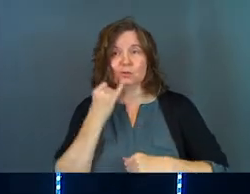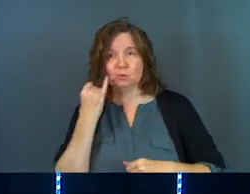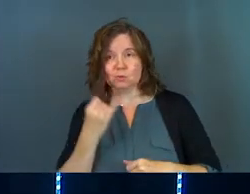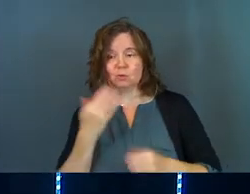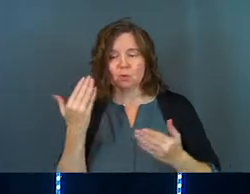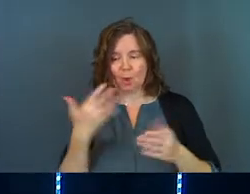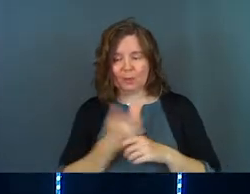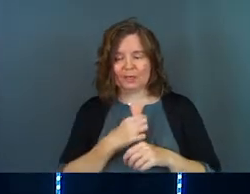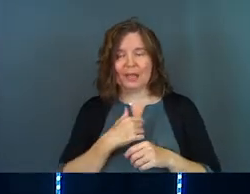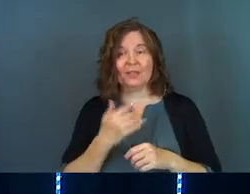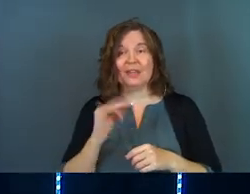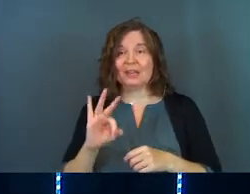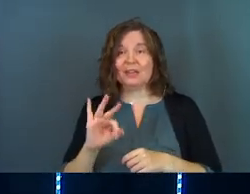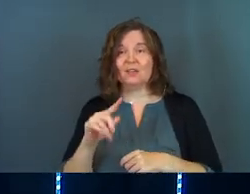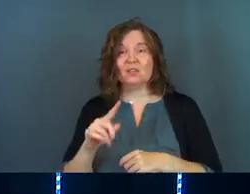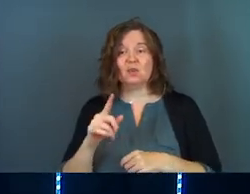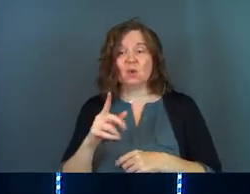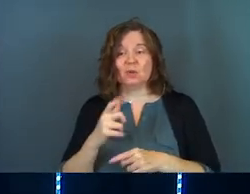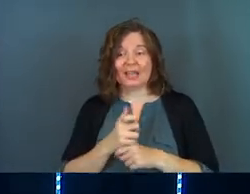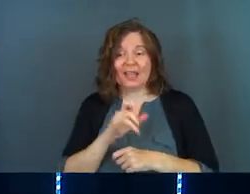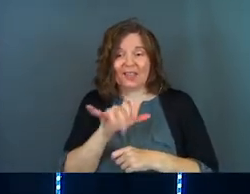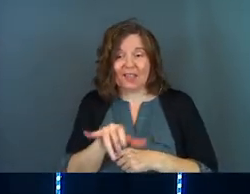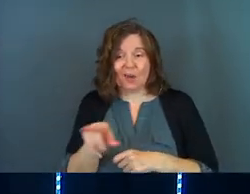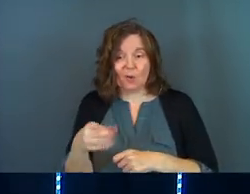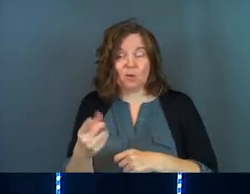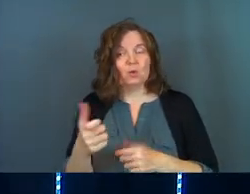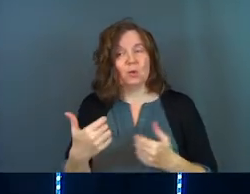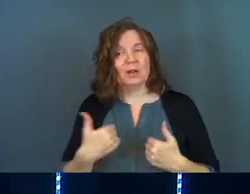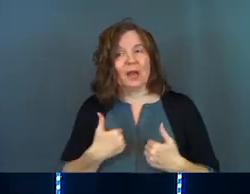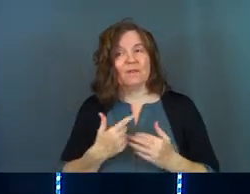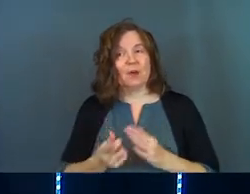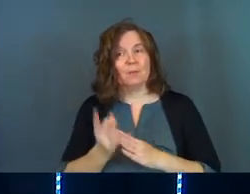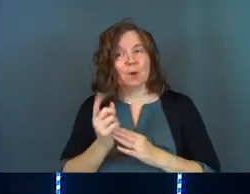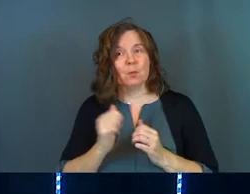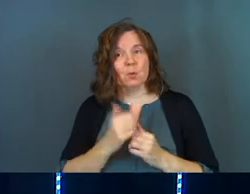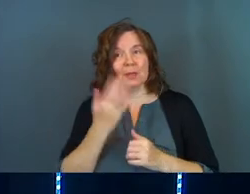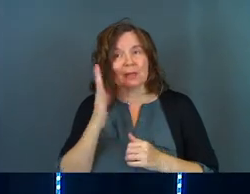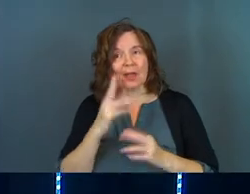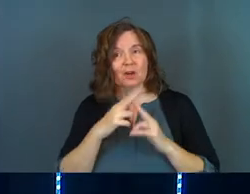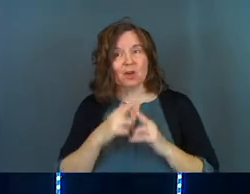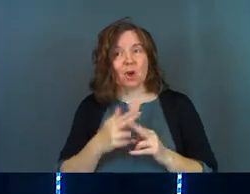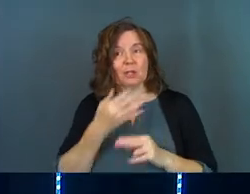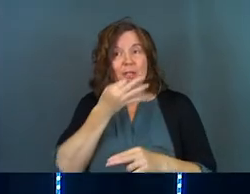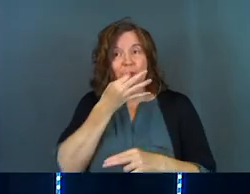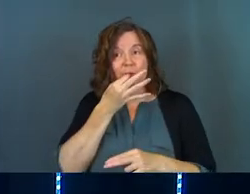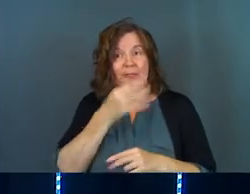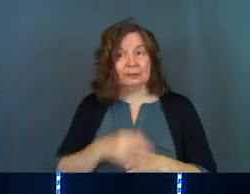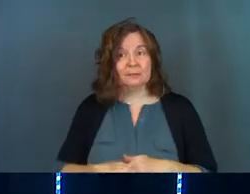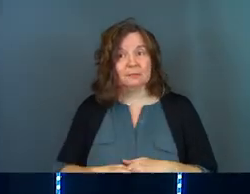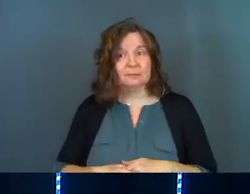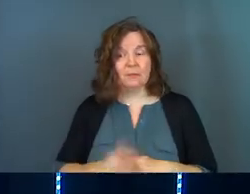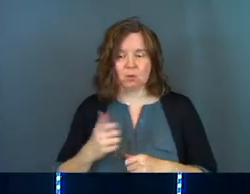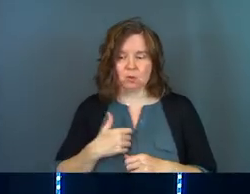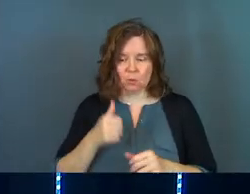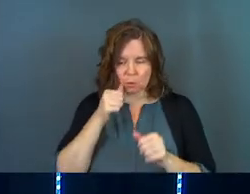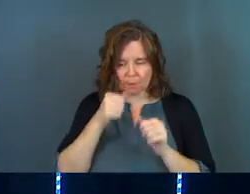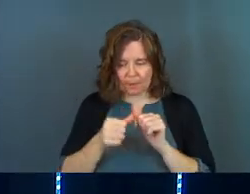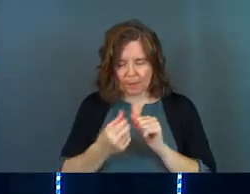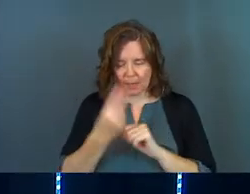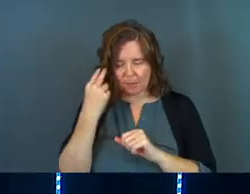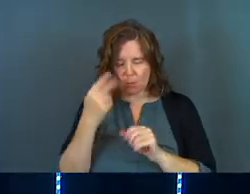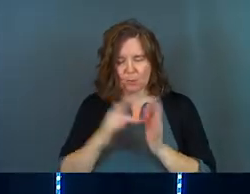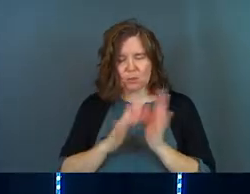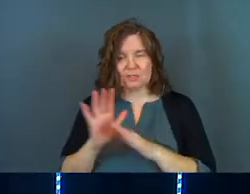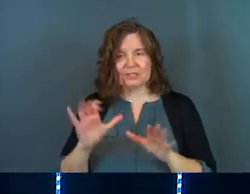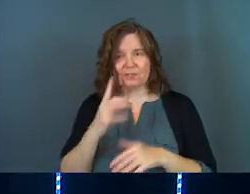juice. Go and get that. And if you just get that, you can have a moment with God called communion. And you can remember what